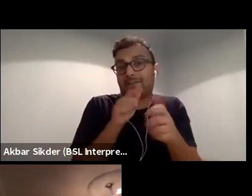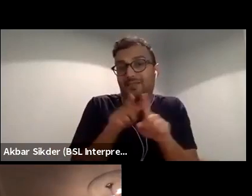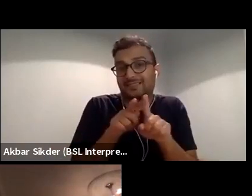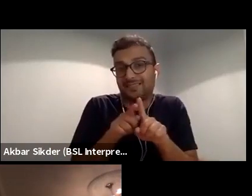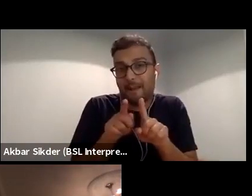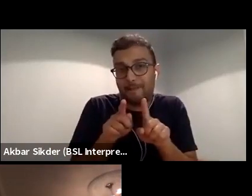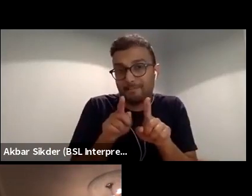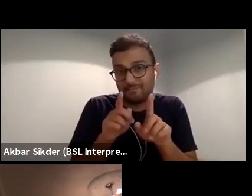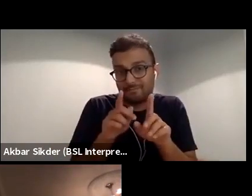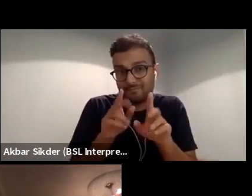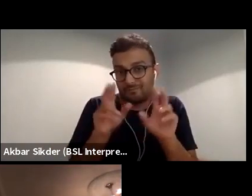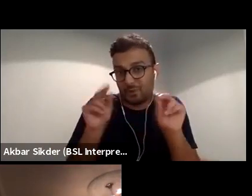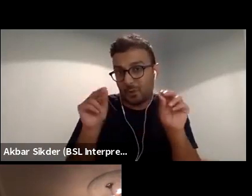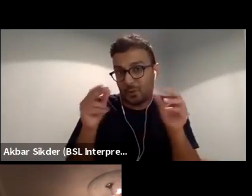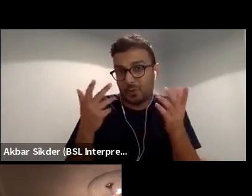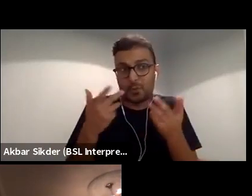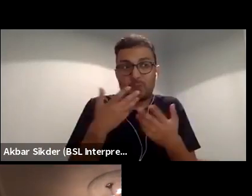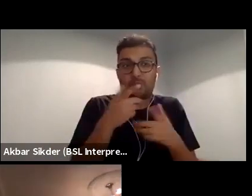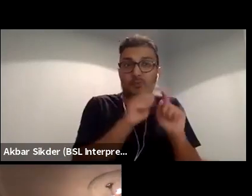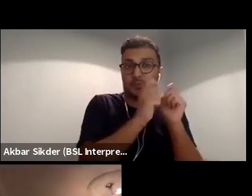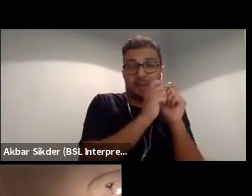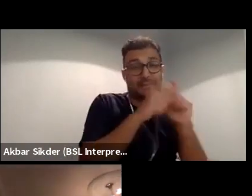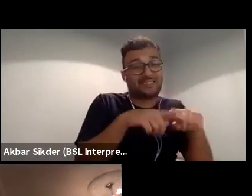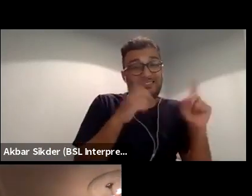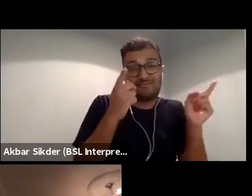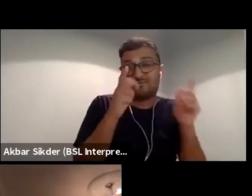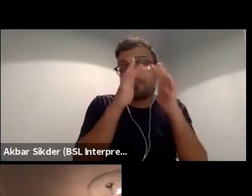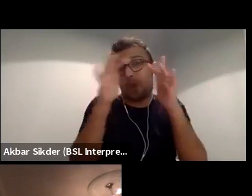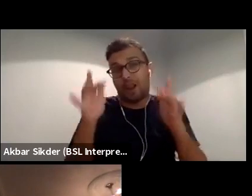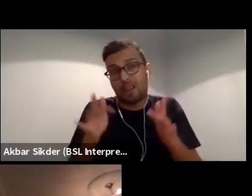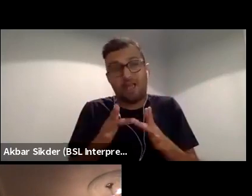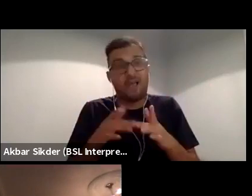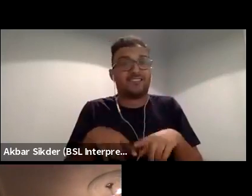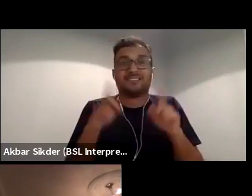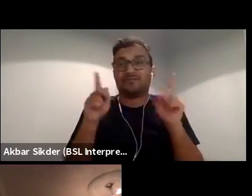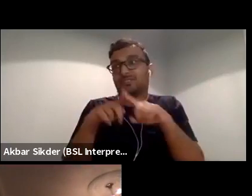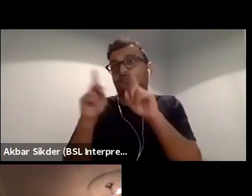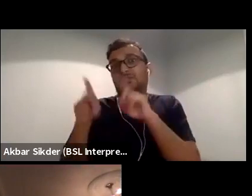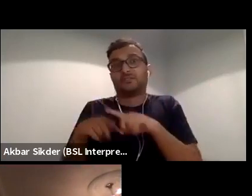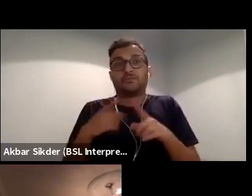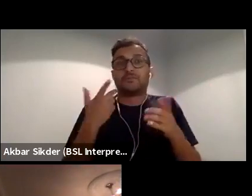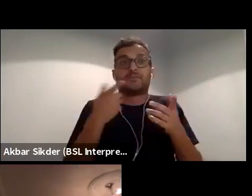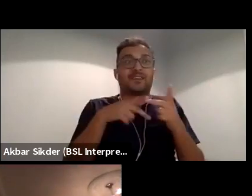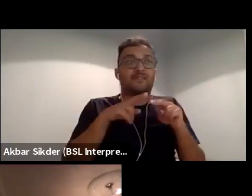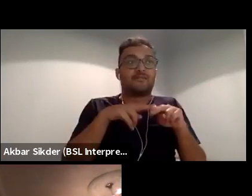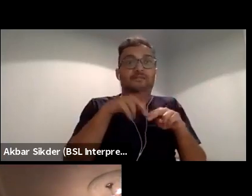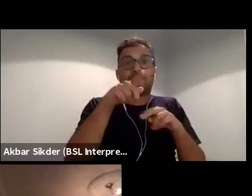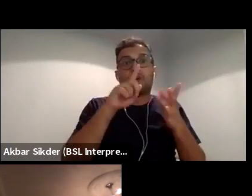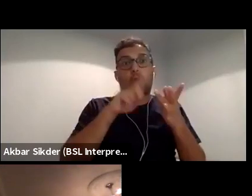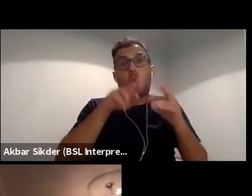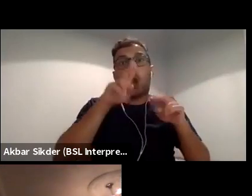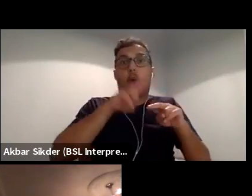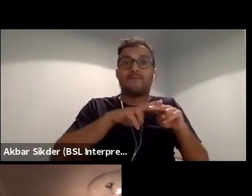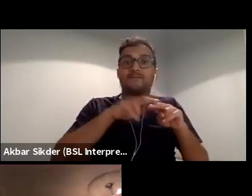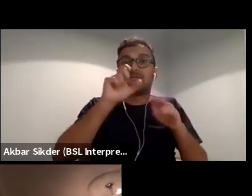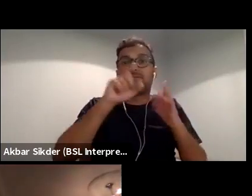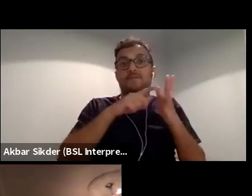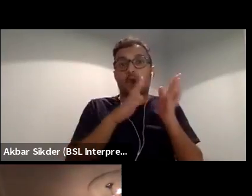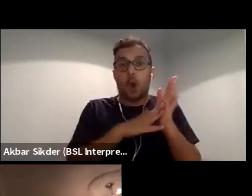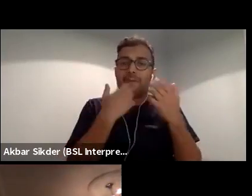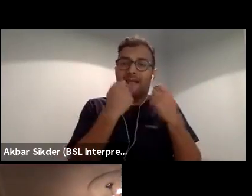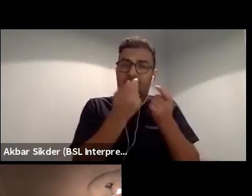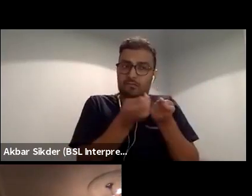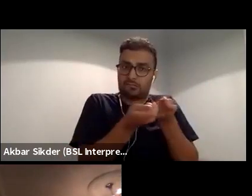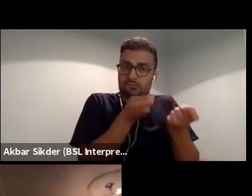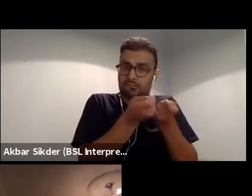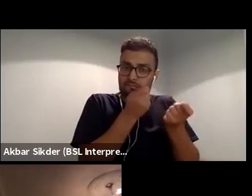to Ofcom regulated public service broadcasters, and are very different in turn